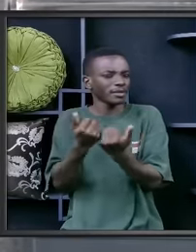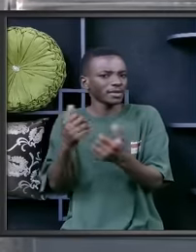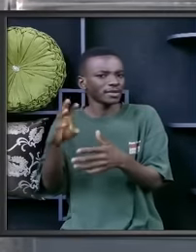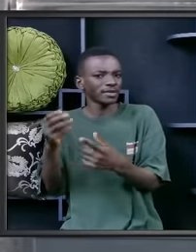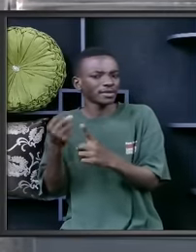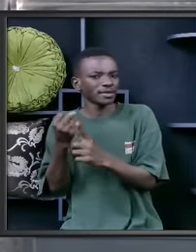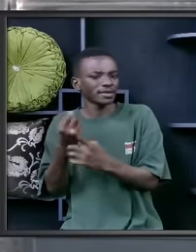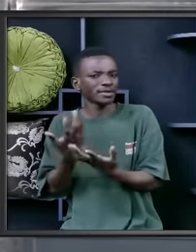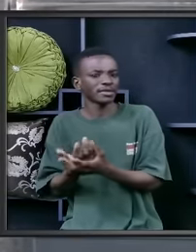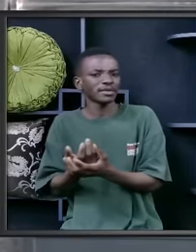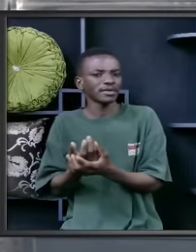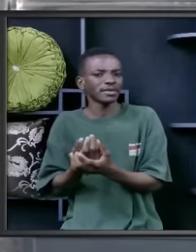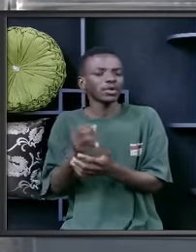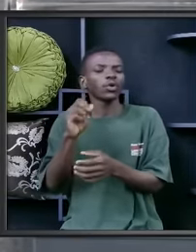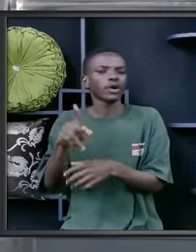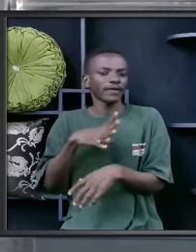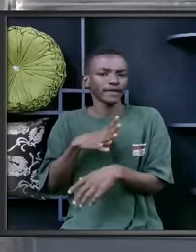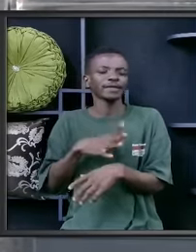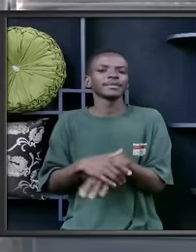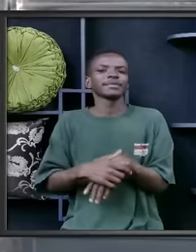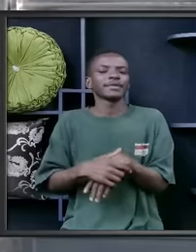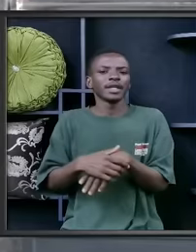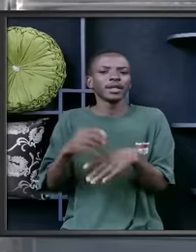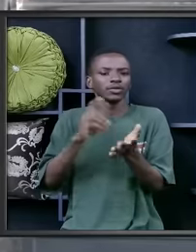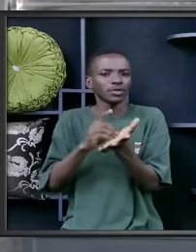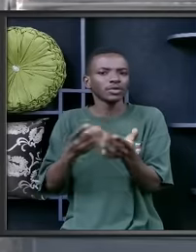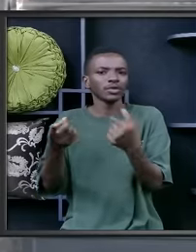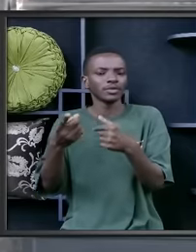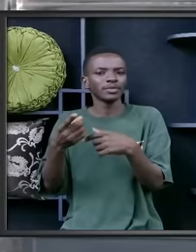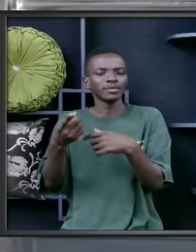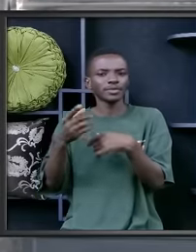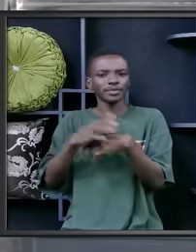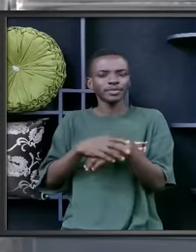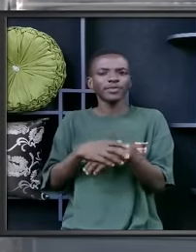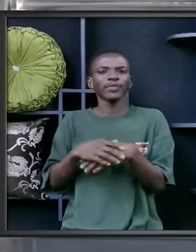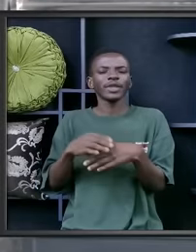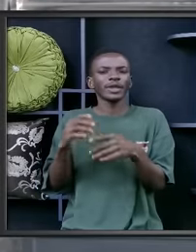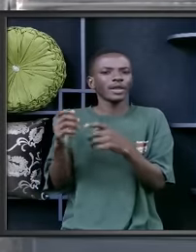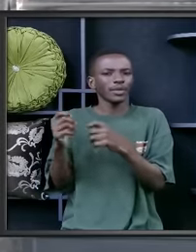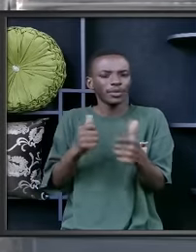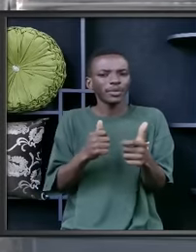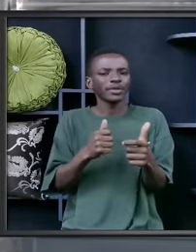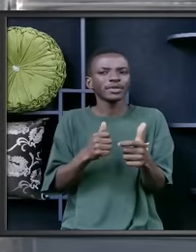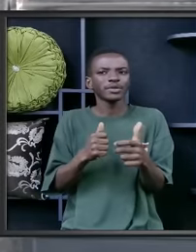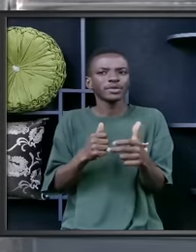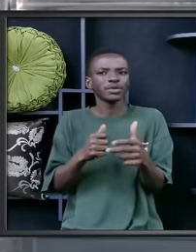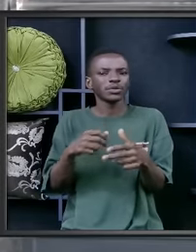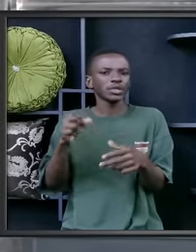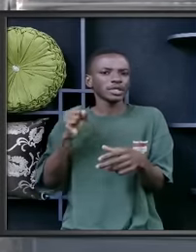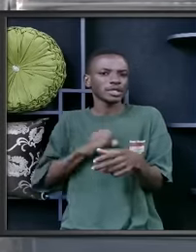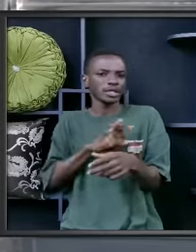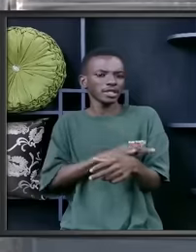do your pikin. I say, okay. I keep quiet as the doctor come back at me. Immediately, he enter with Senator Anthony